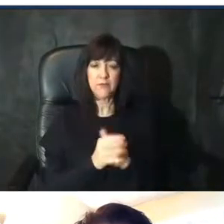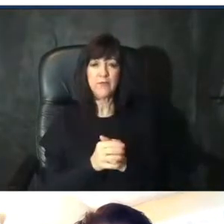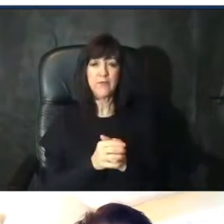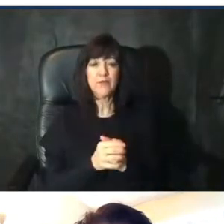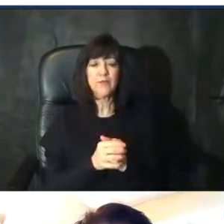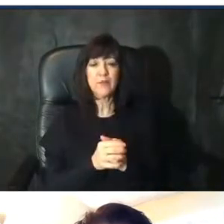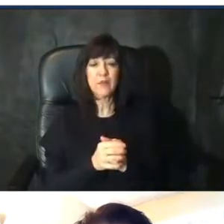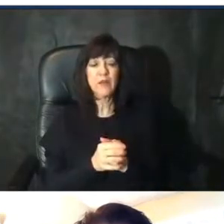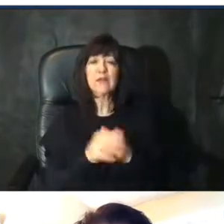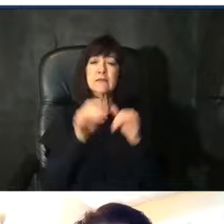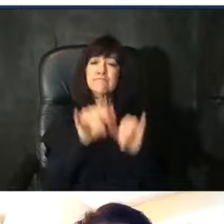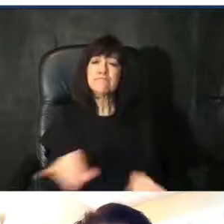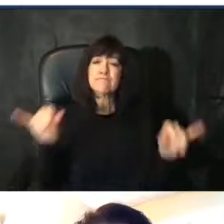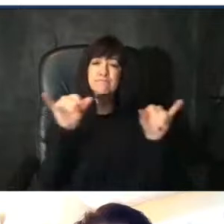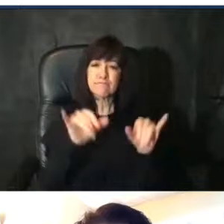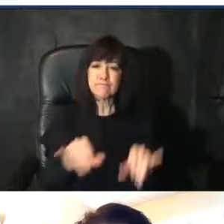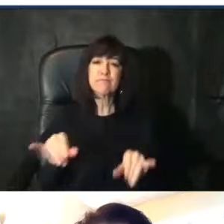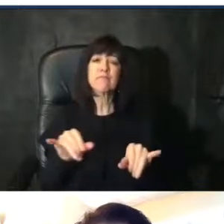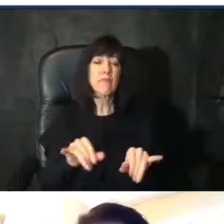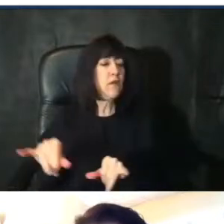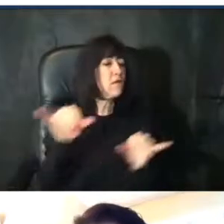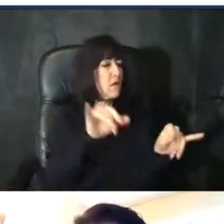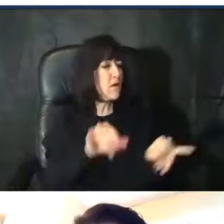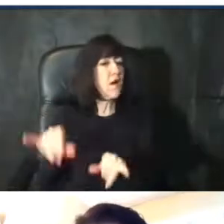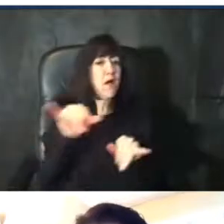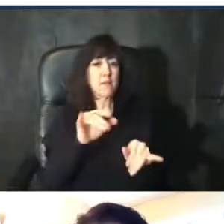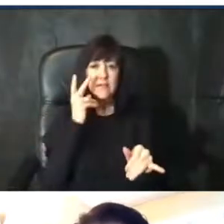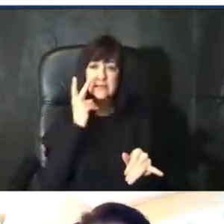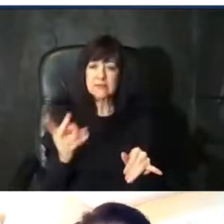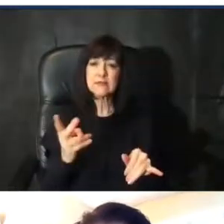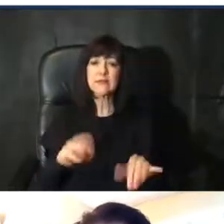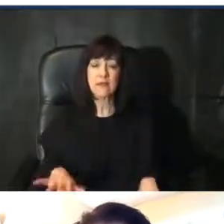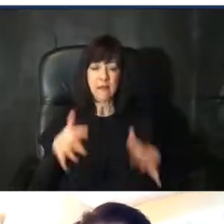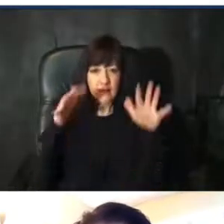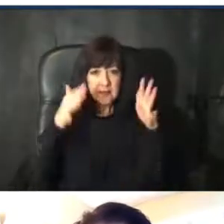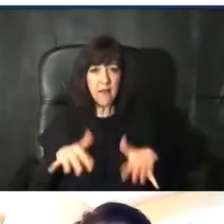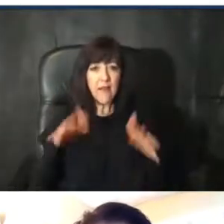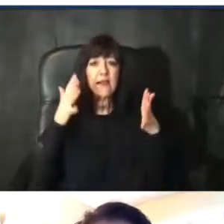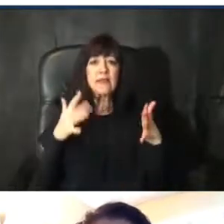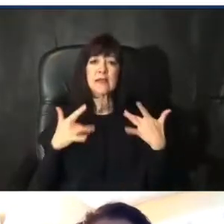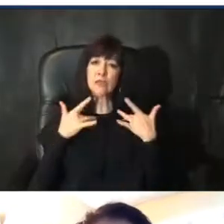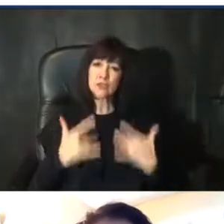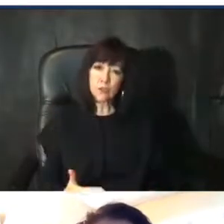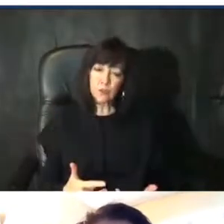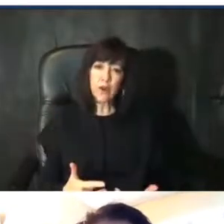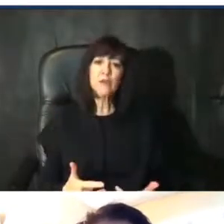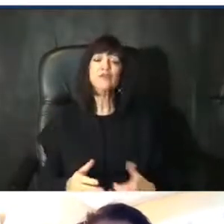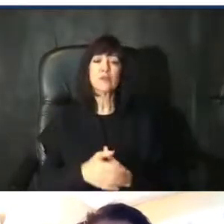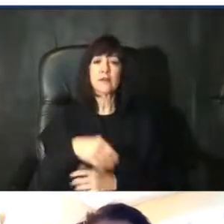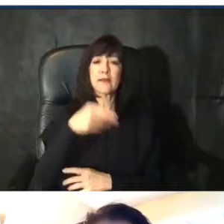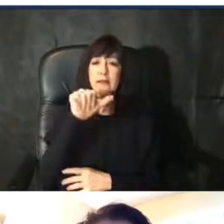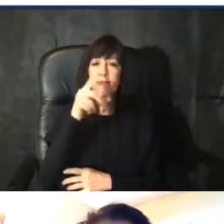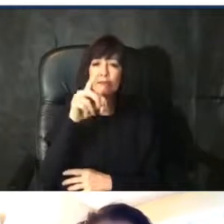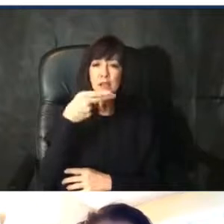at diagnosis, we know that anxiety, depression, and attention deficit hyperactivity